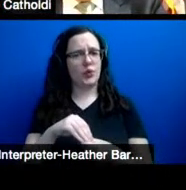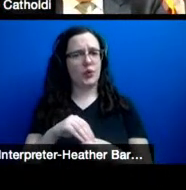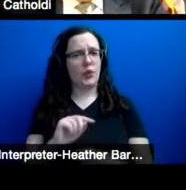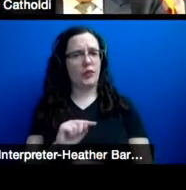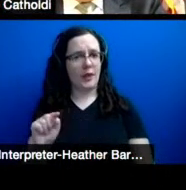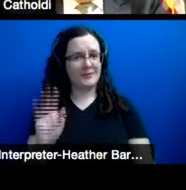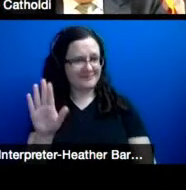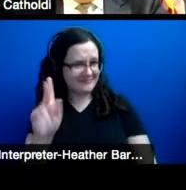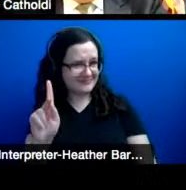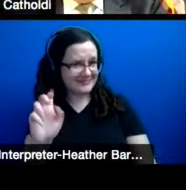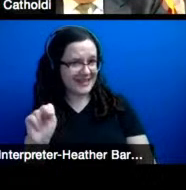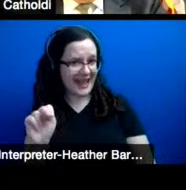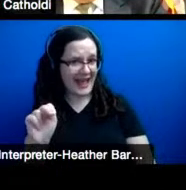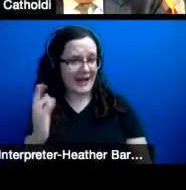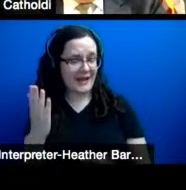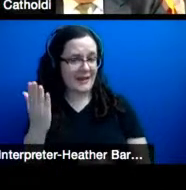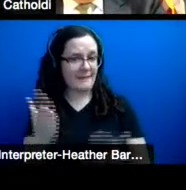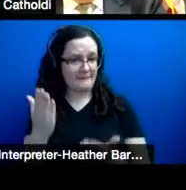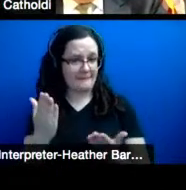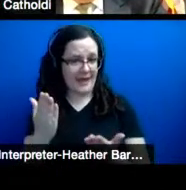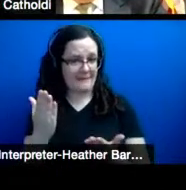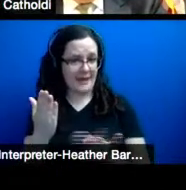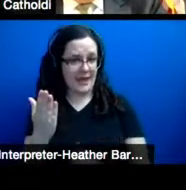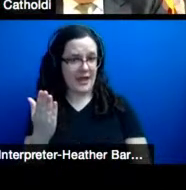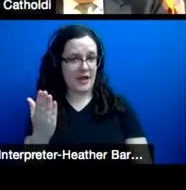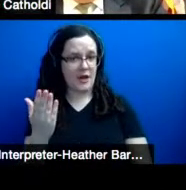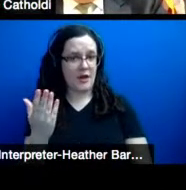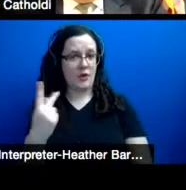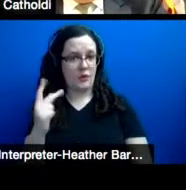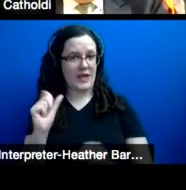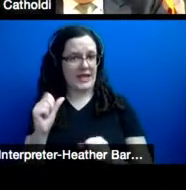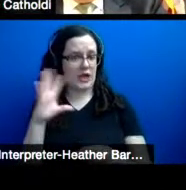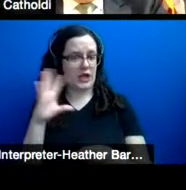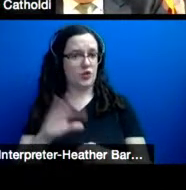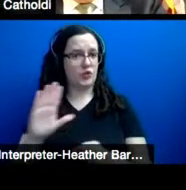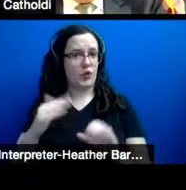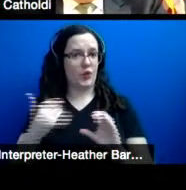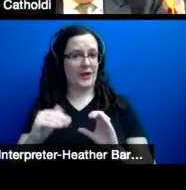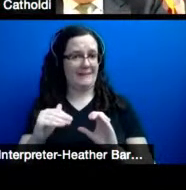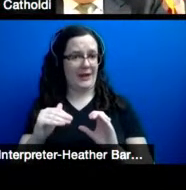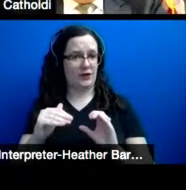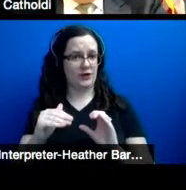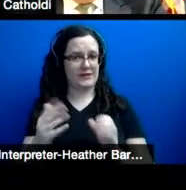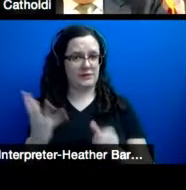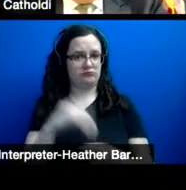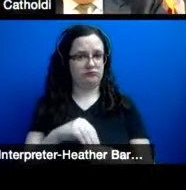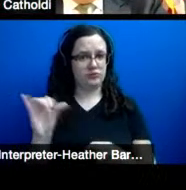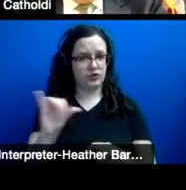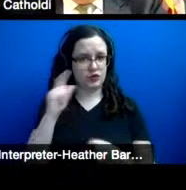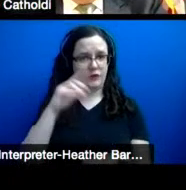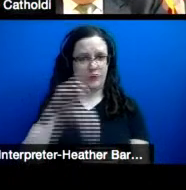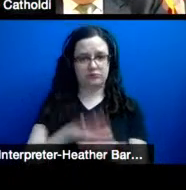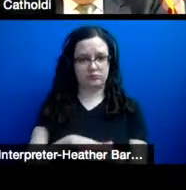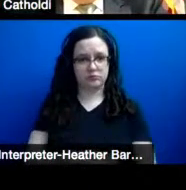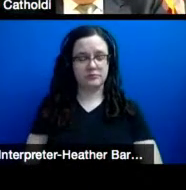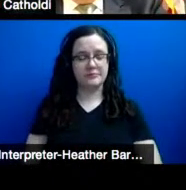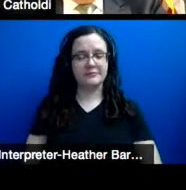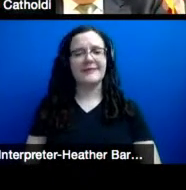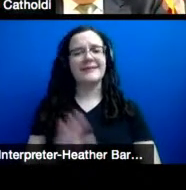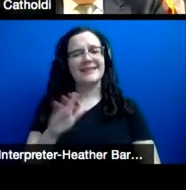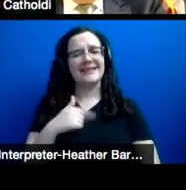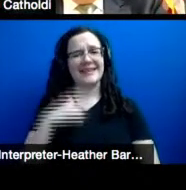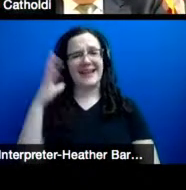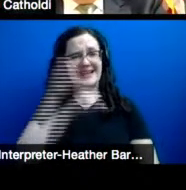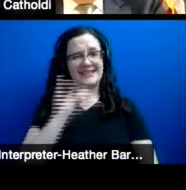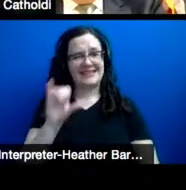include the items that you have into the record here as well. And also that, I guess, would necessitate a